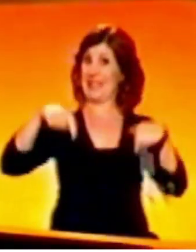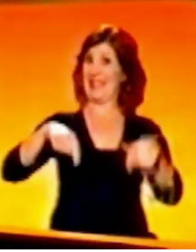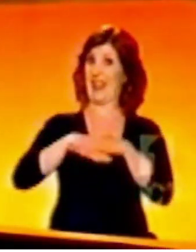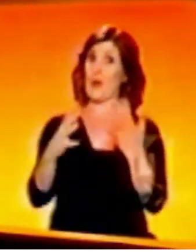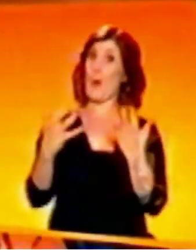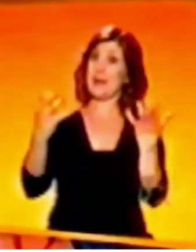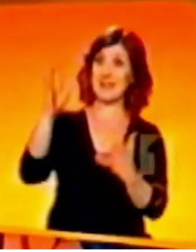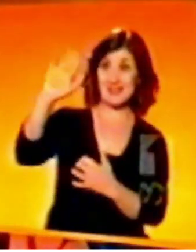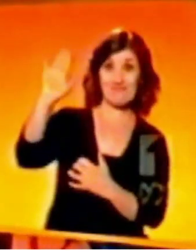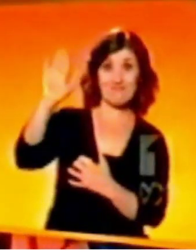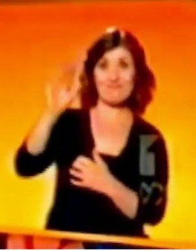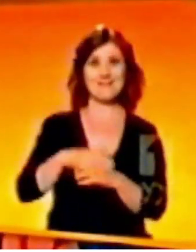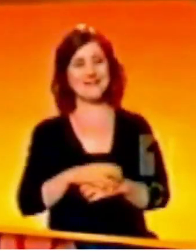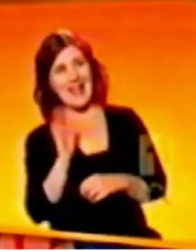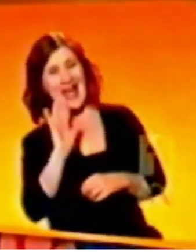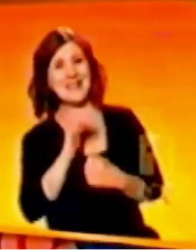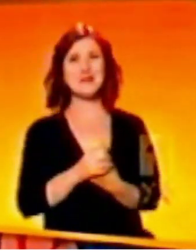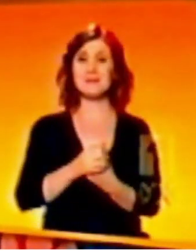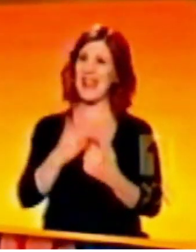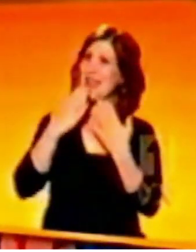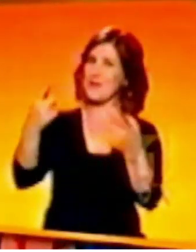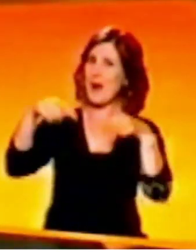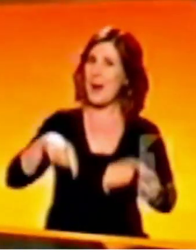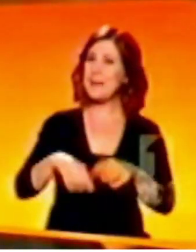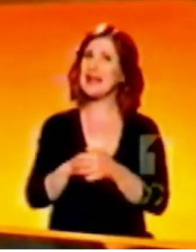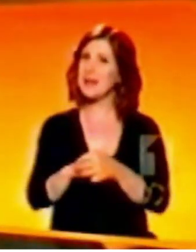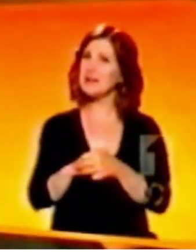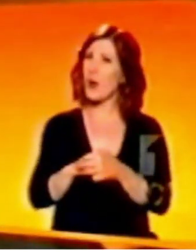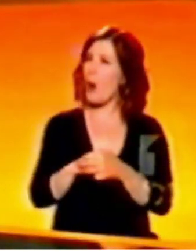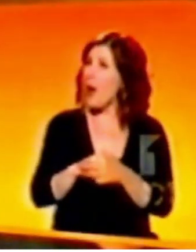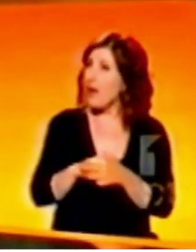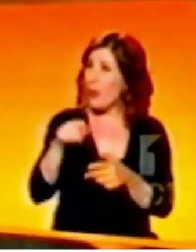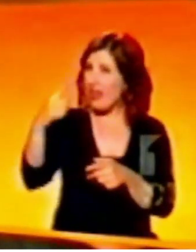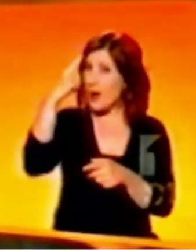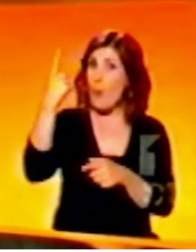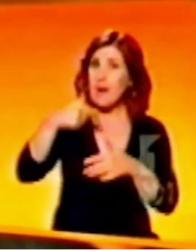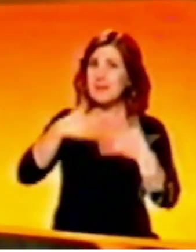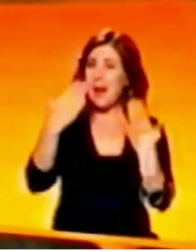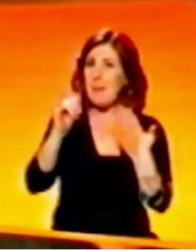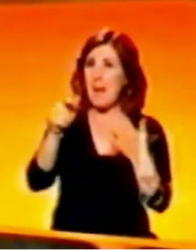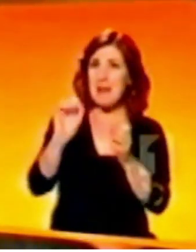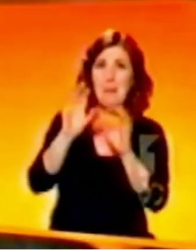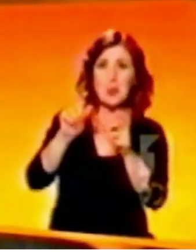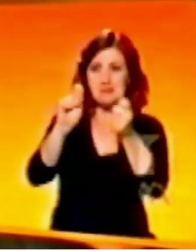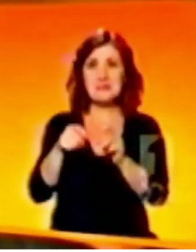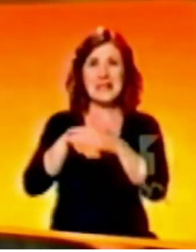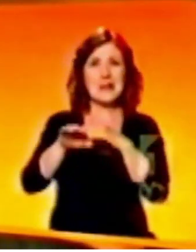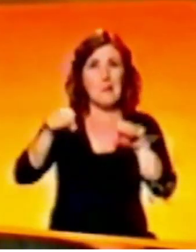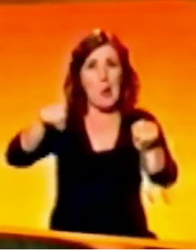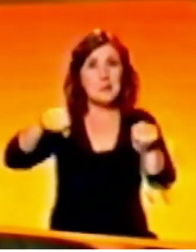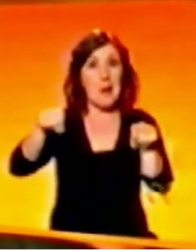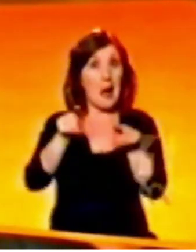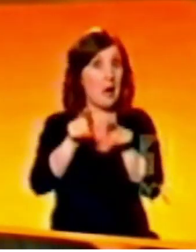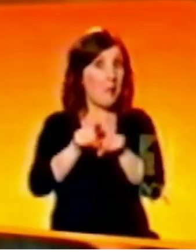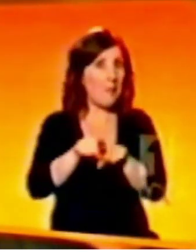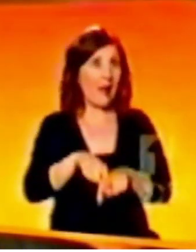Josiah's in the audience. G'day, Josiah. Hello. Thank you very much for coming in. Maybe they could modify it to be on a motorbike in a few